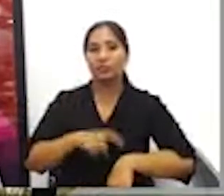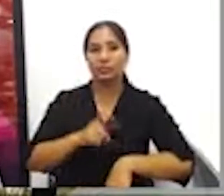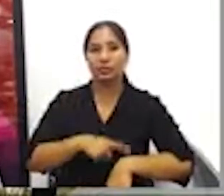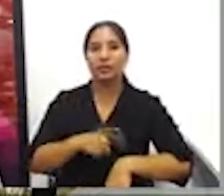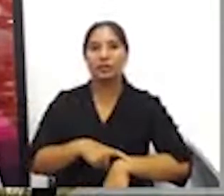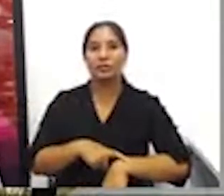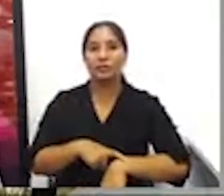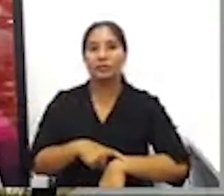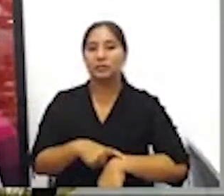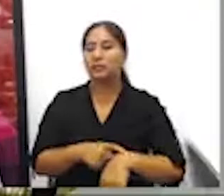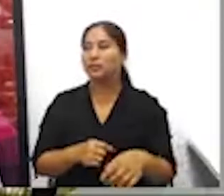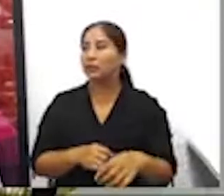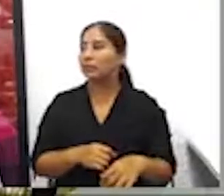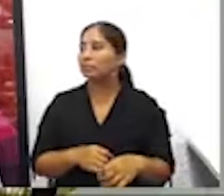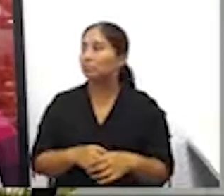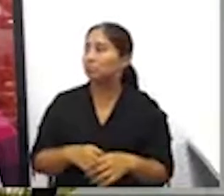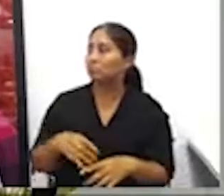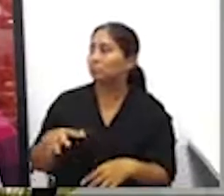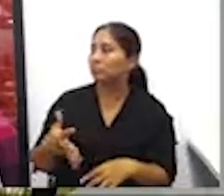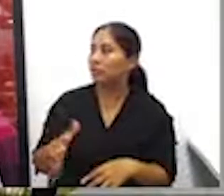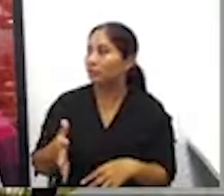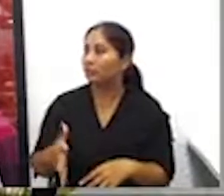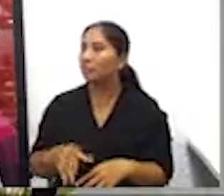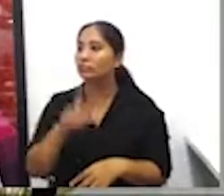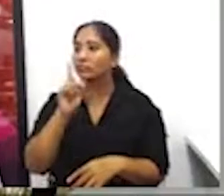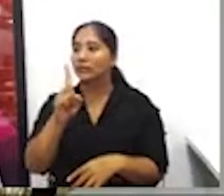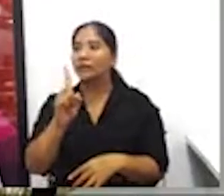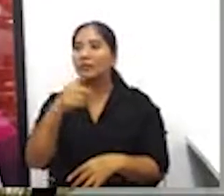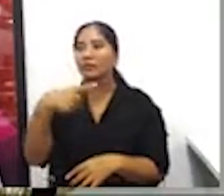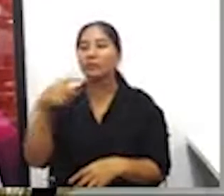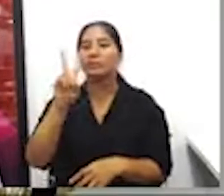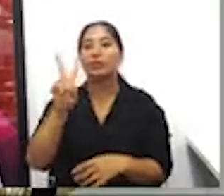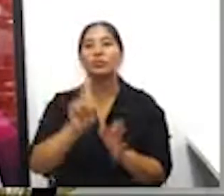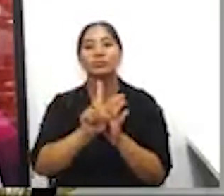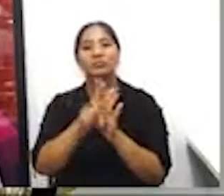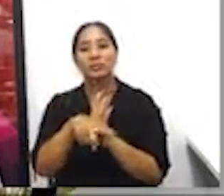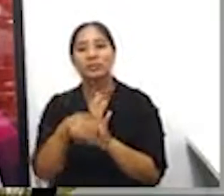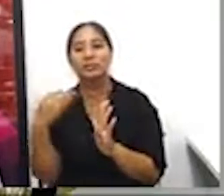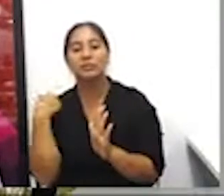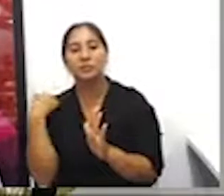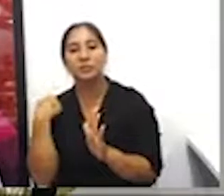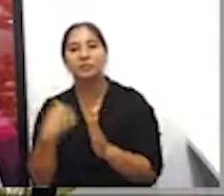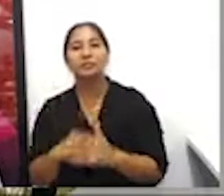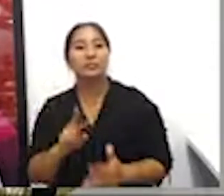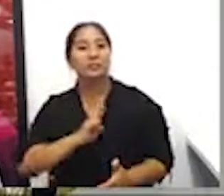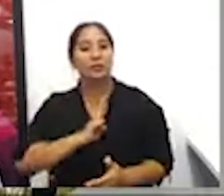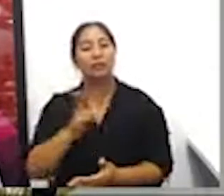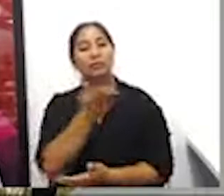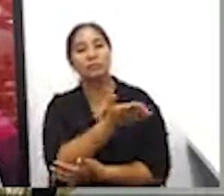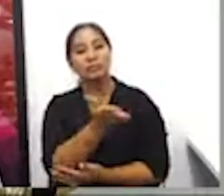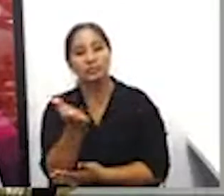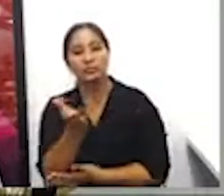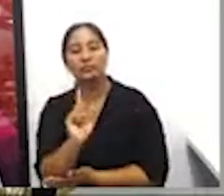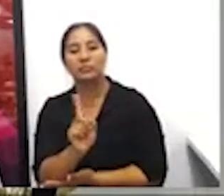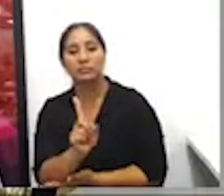one or two questions from our audience here. Please raise your hand if you have any more questions for our special